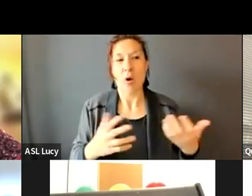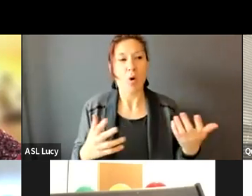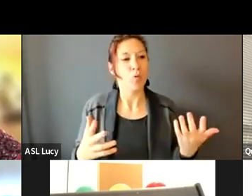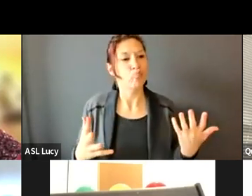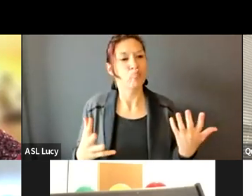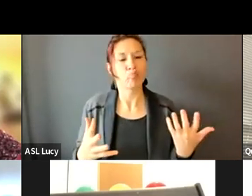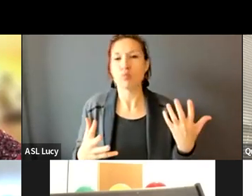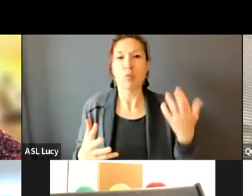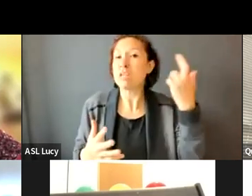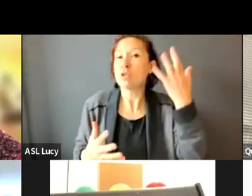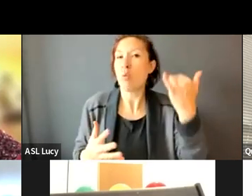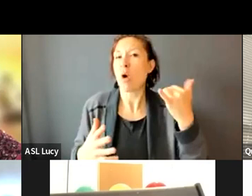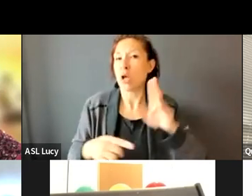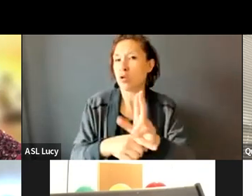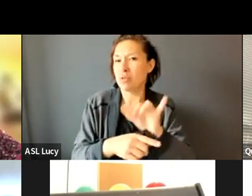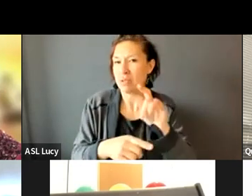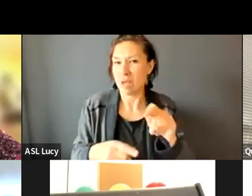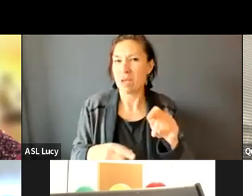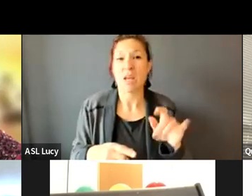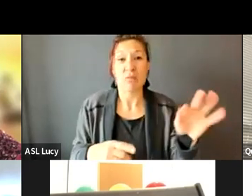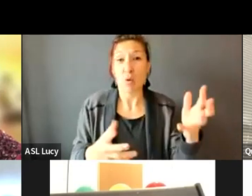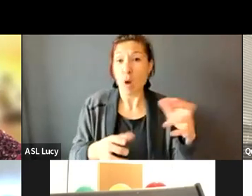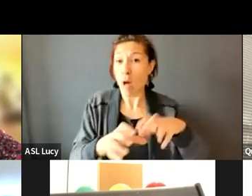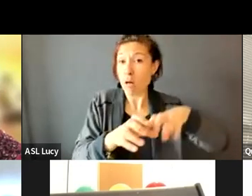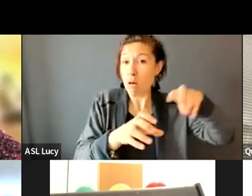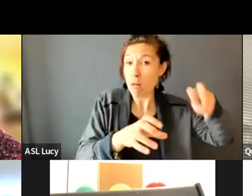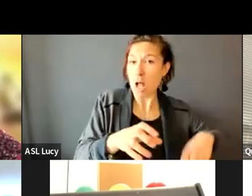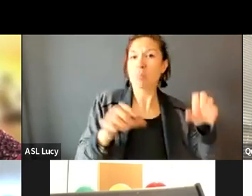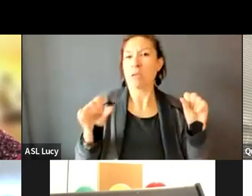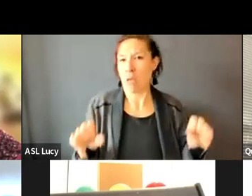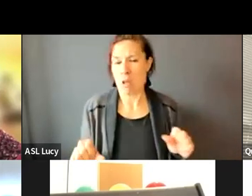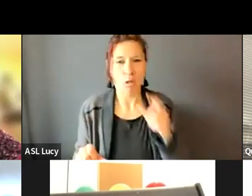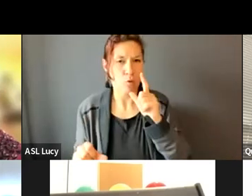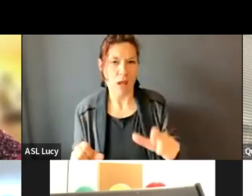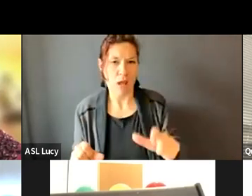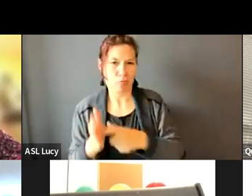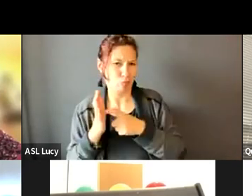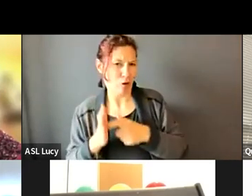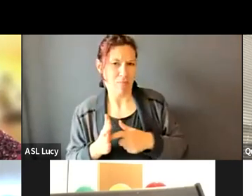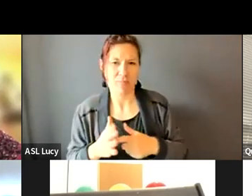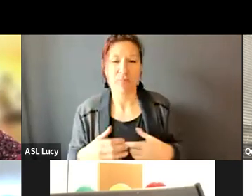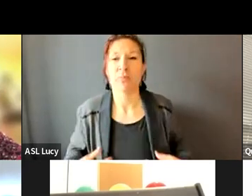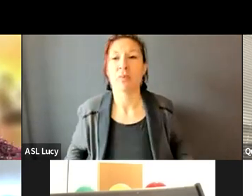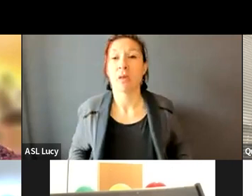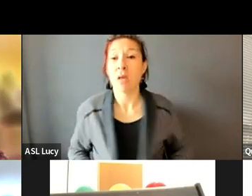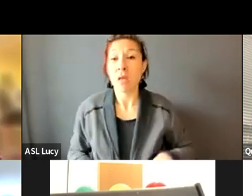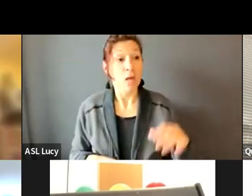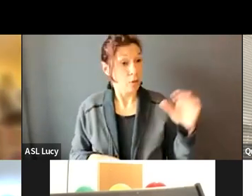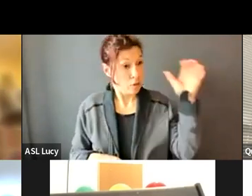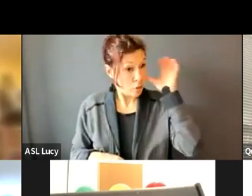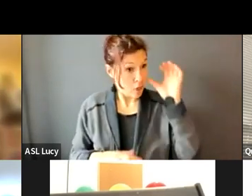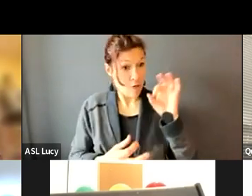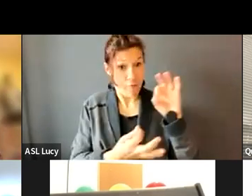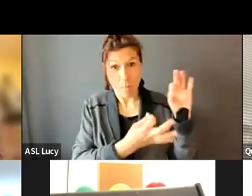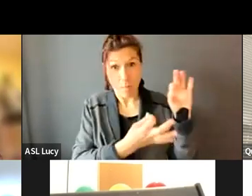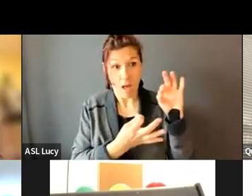you know why they might want to opt out if they do yeah um so those will all be you know again anytime parents are giving us feedback we're going to take it